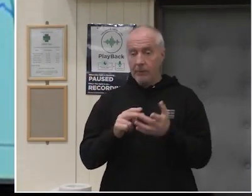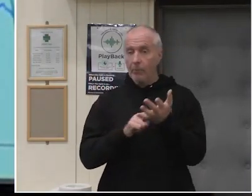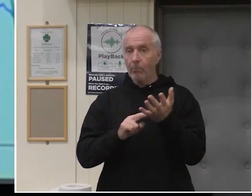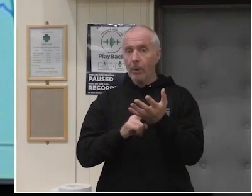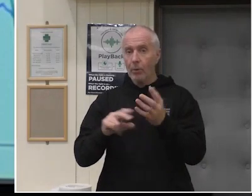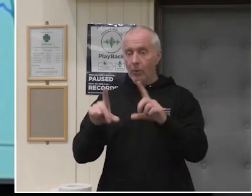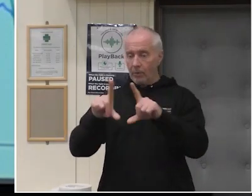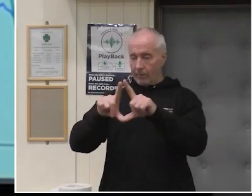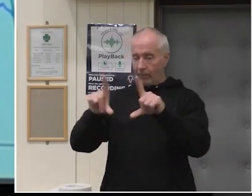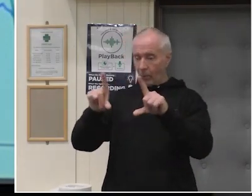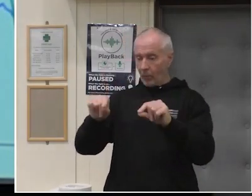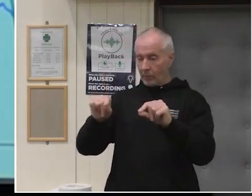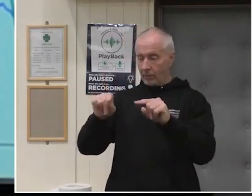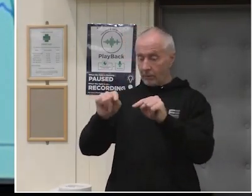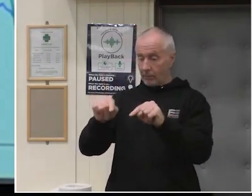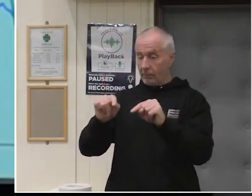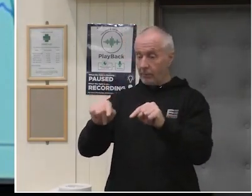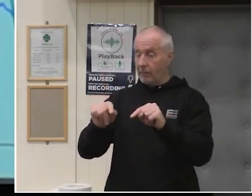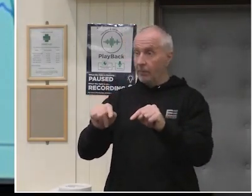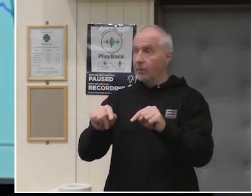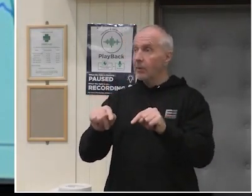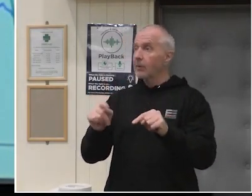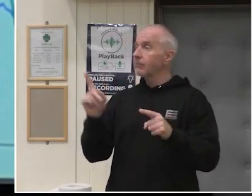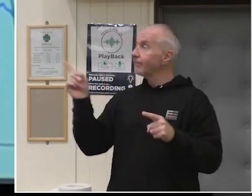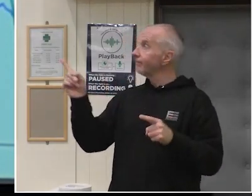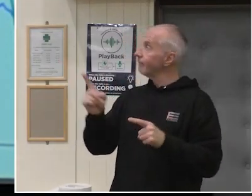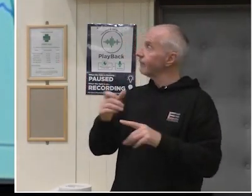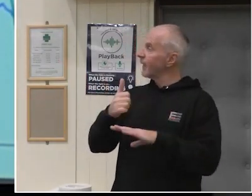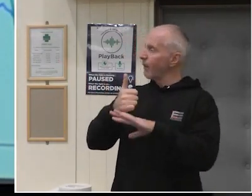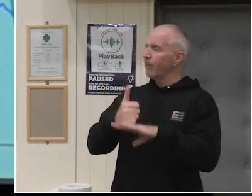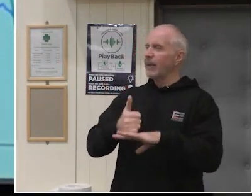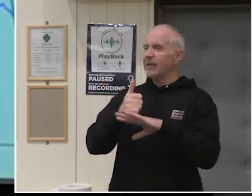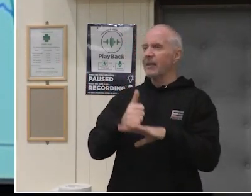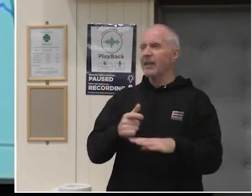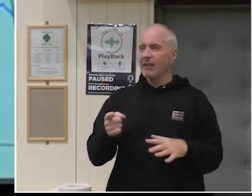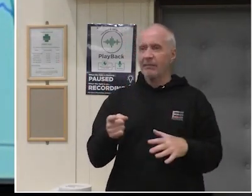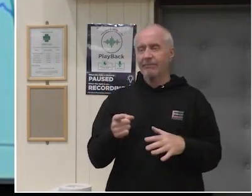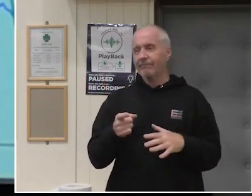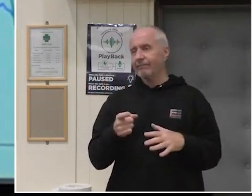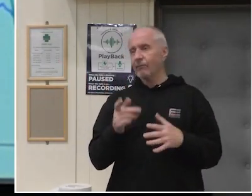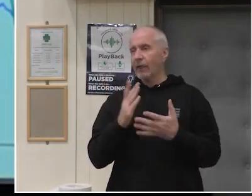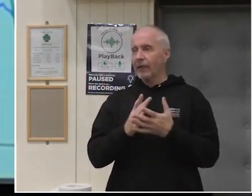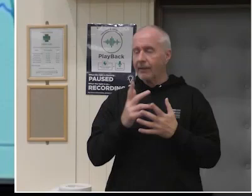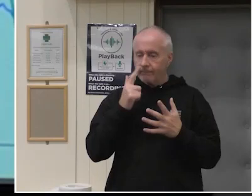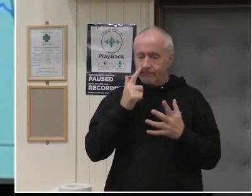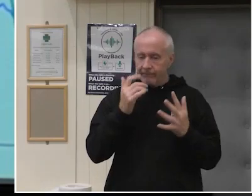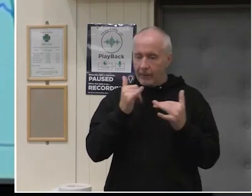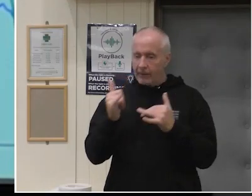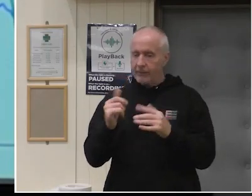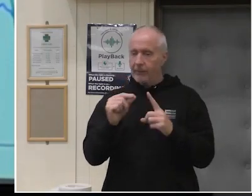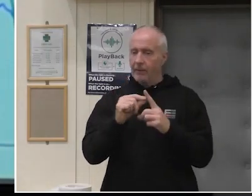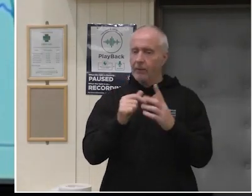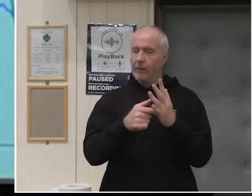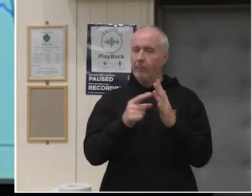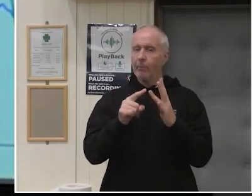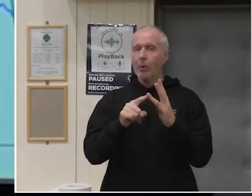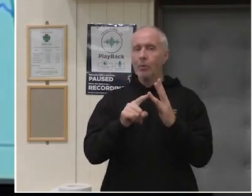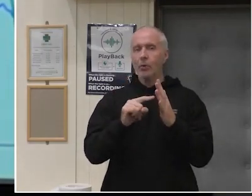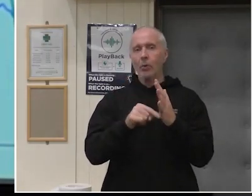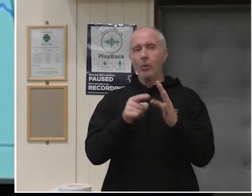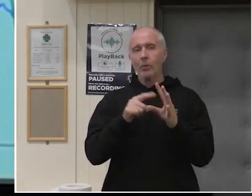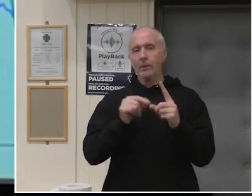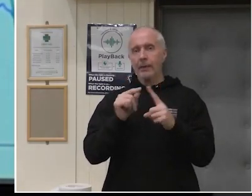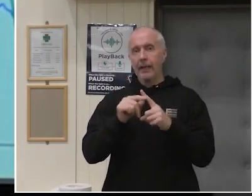mentioned earlier. And as you can see, it's a rather basic prototype type system. This is strip board